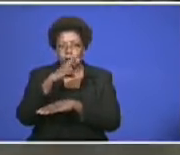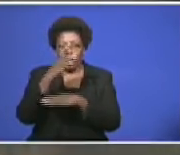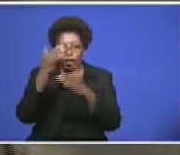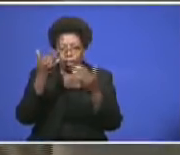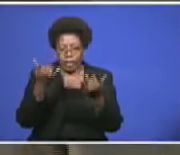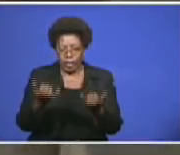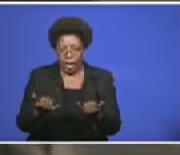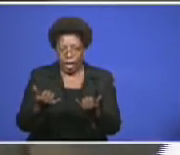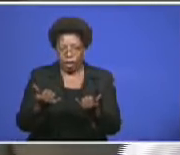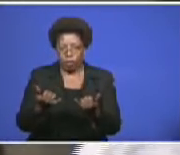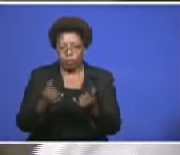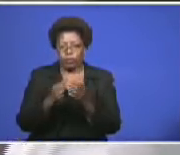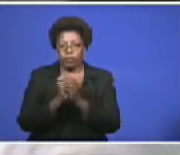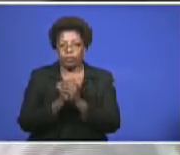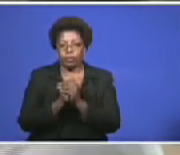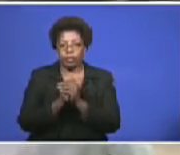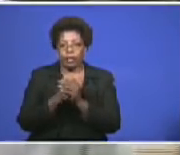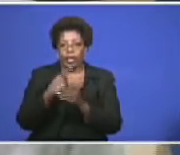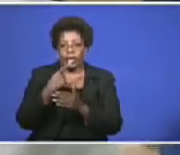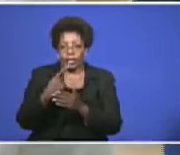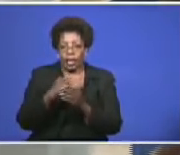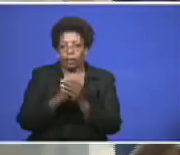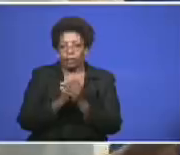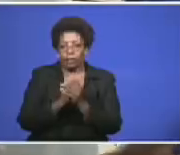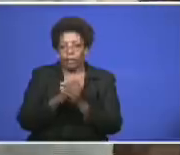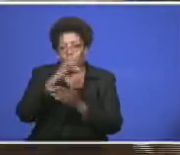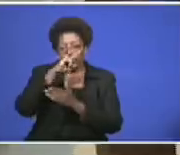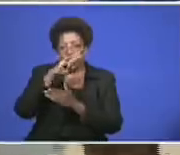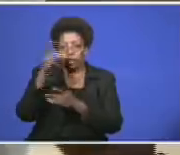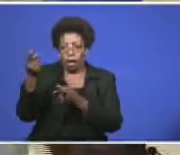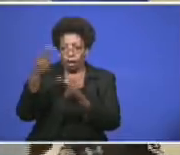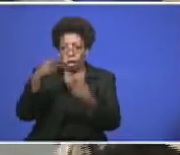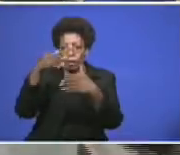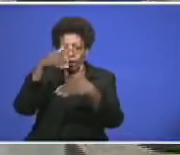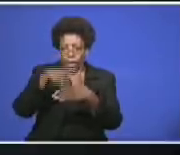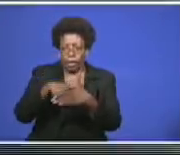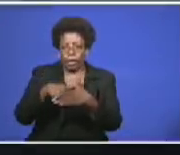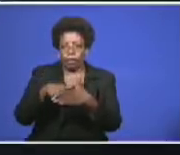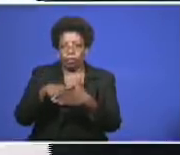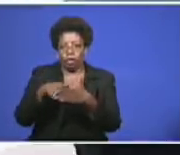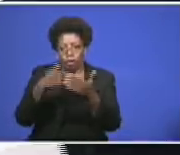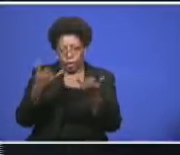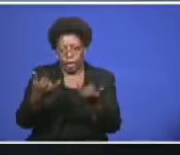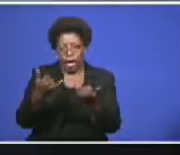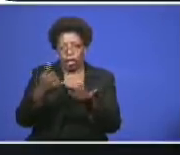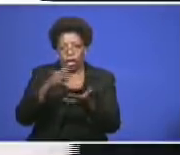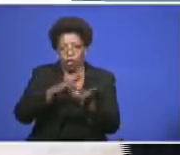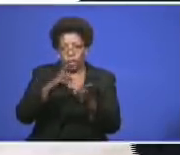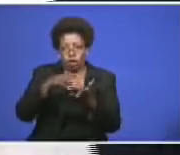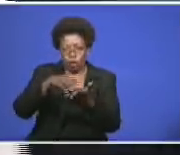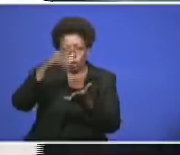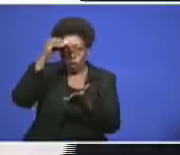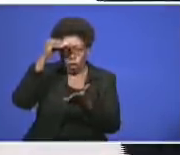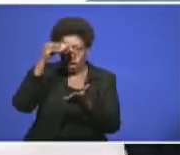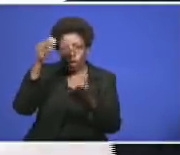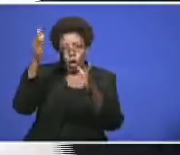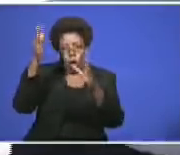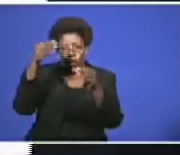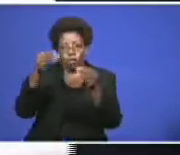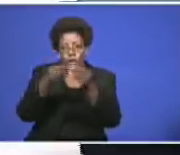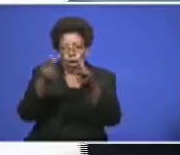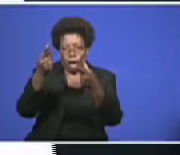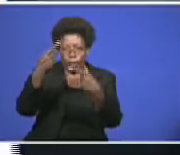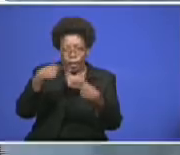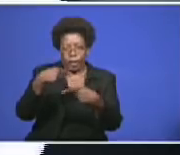far, so good. The kids are coming in willing to learn. We got a good group. Hopefully more kids coming at the end of the week. What is being taught